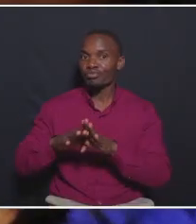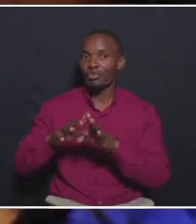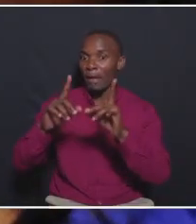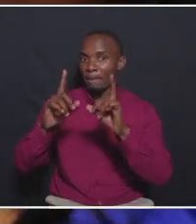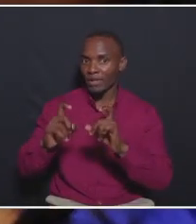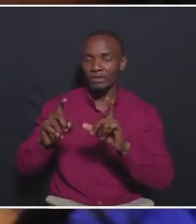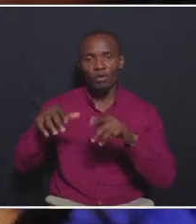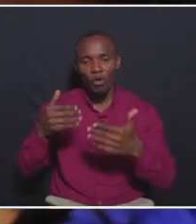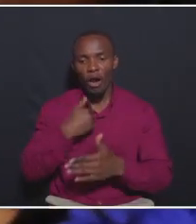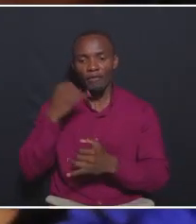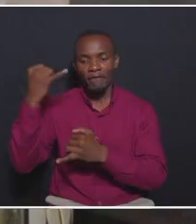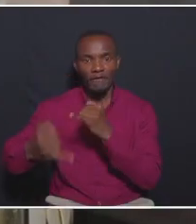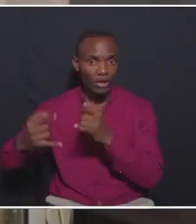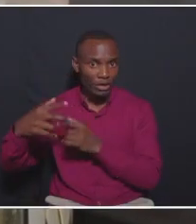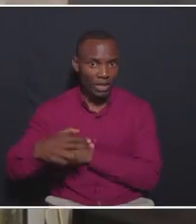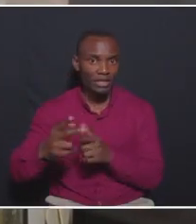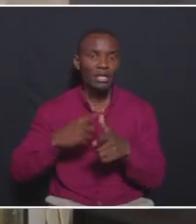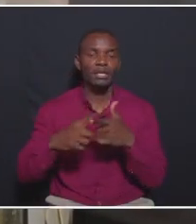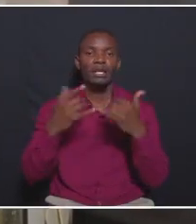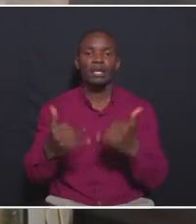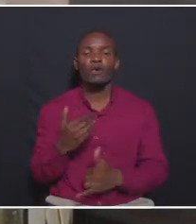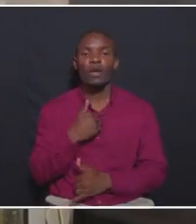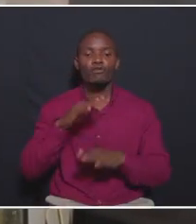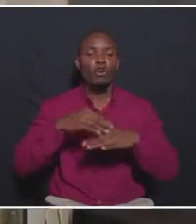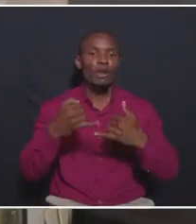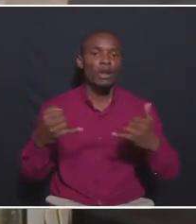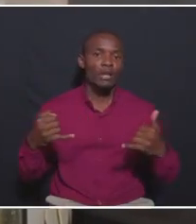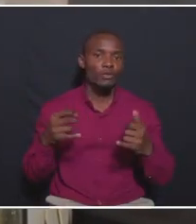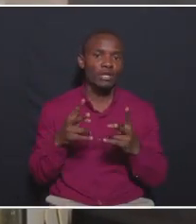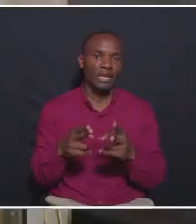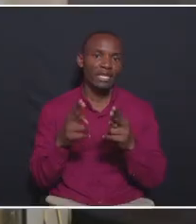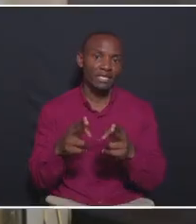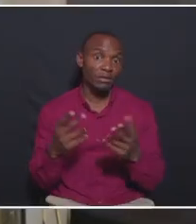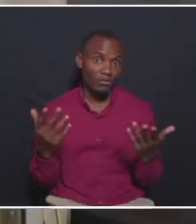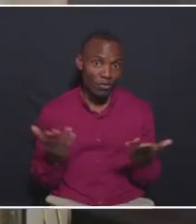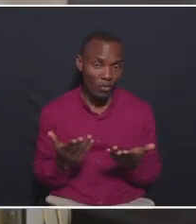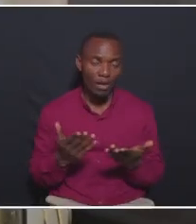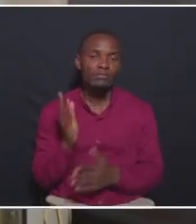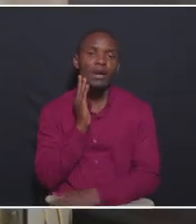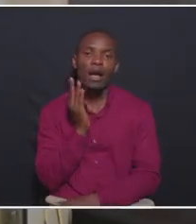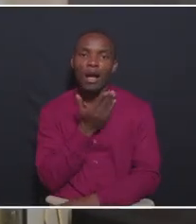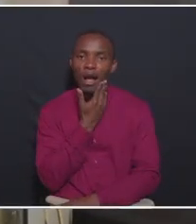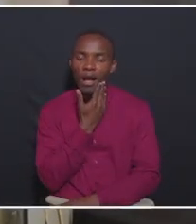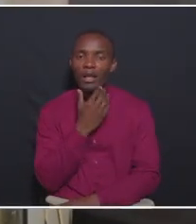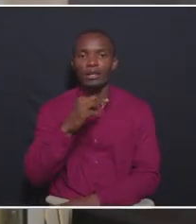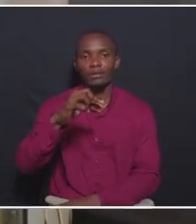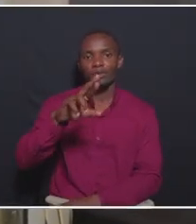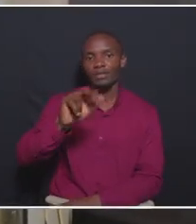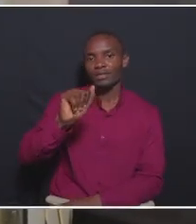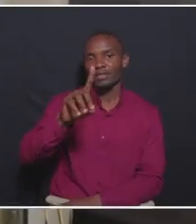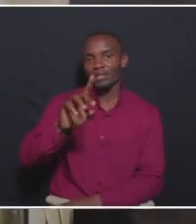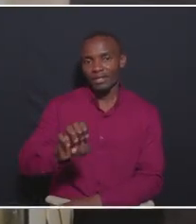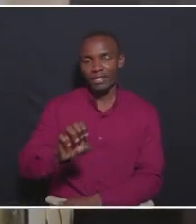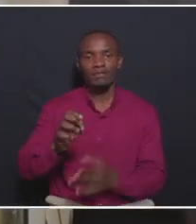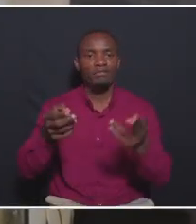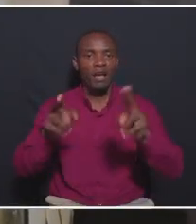you go to now online editing. Now, this is where color grading happens, final mix happens, and final mix